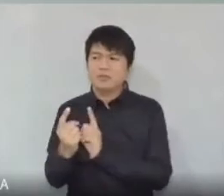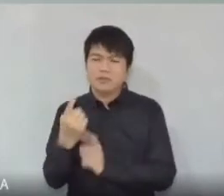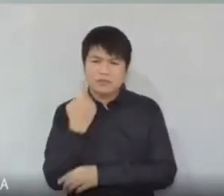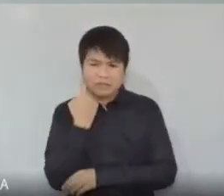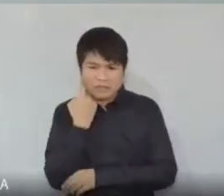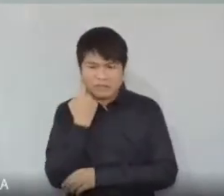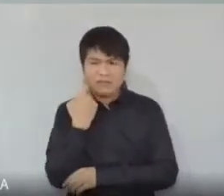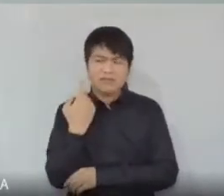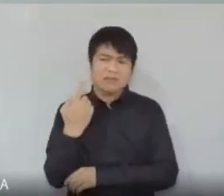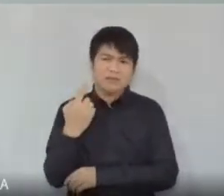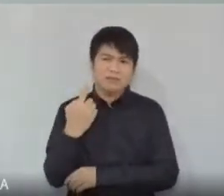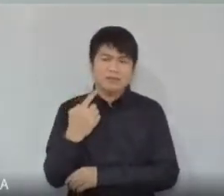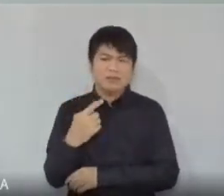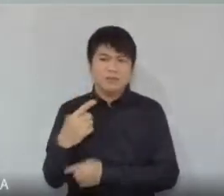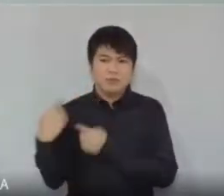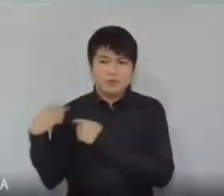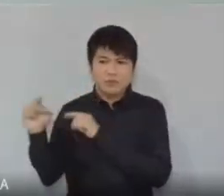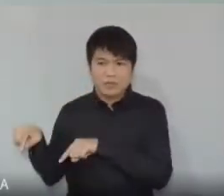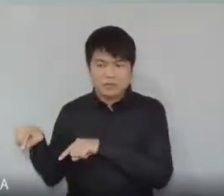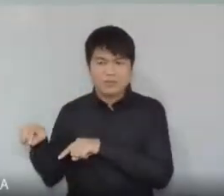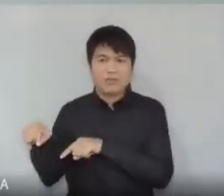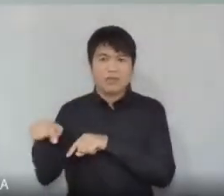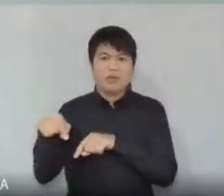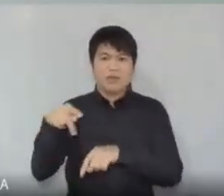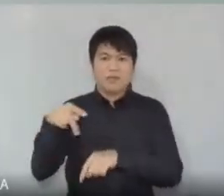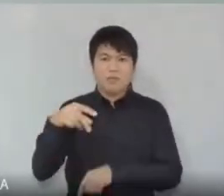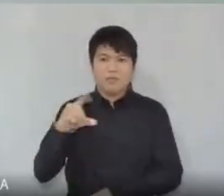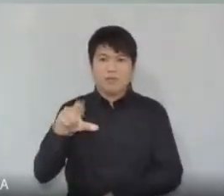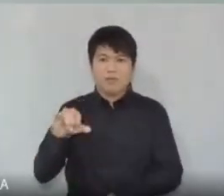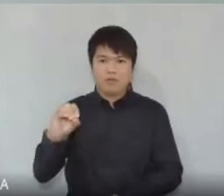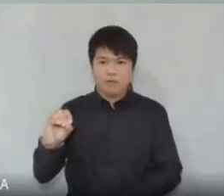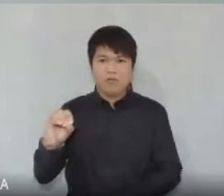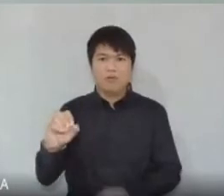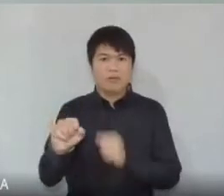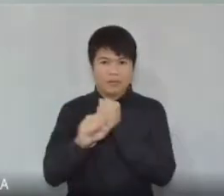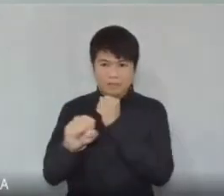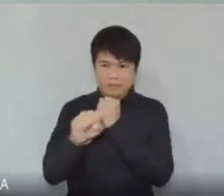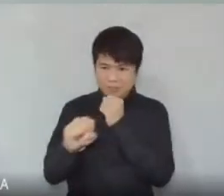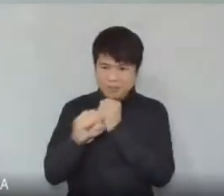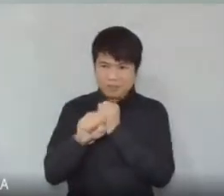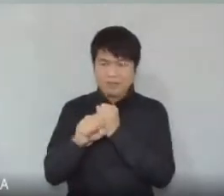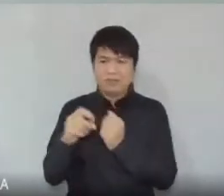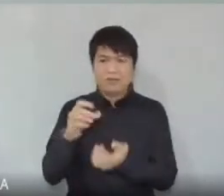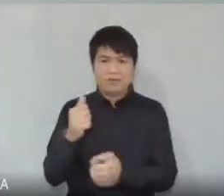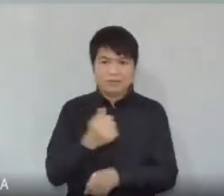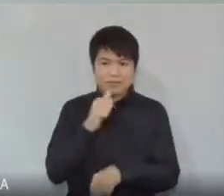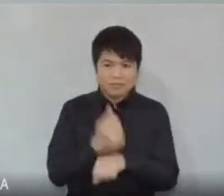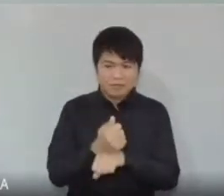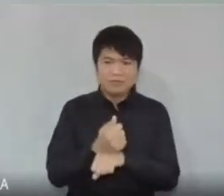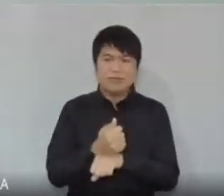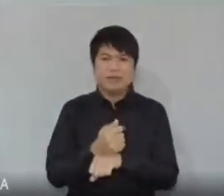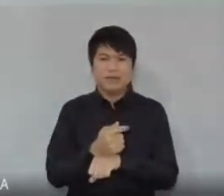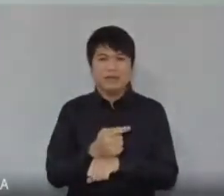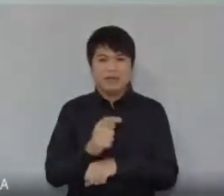day marks the start of our consultative events for the Department of Health's research project under the